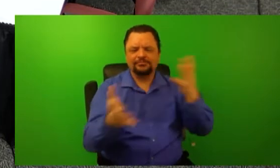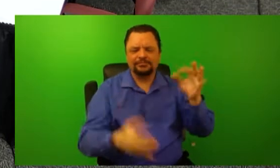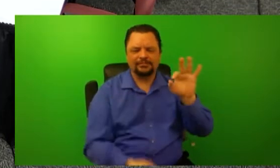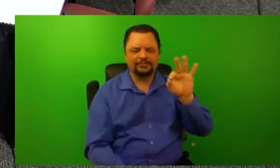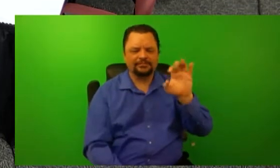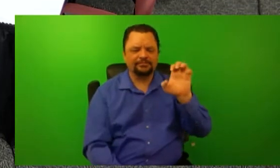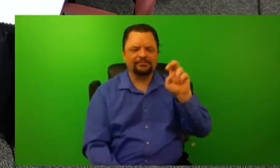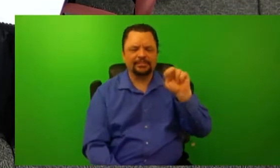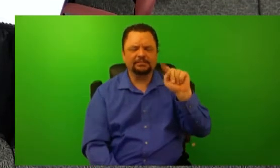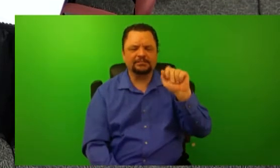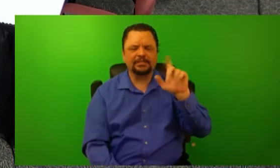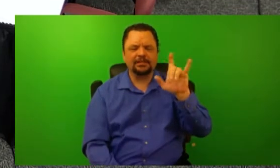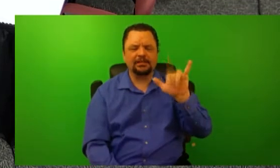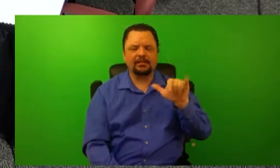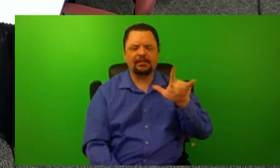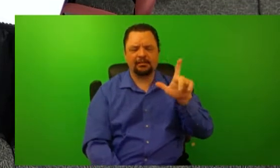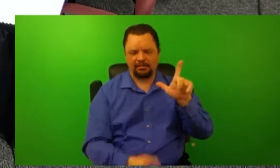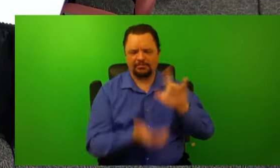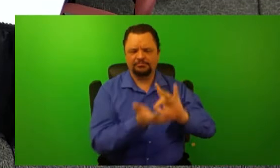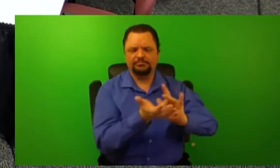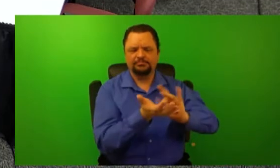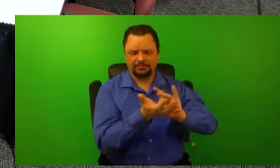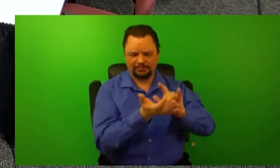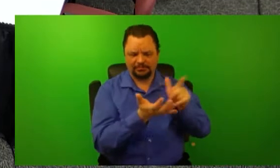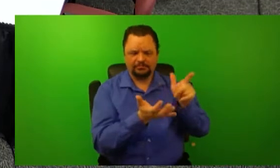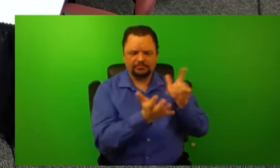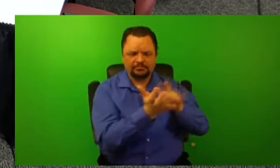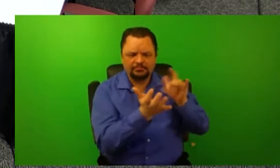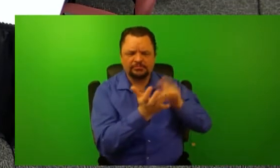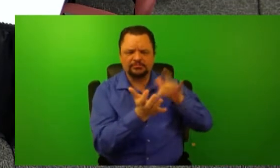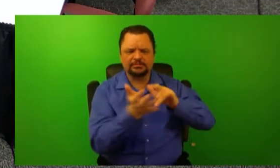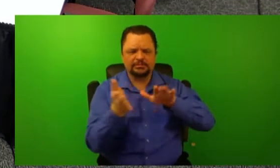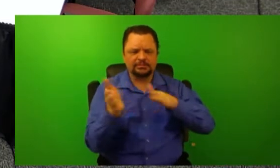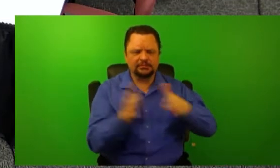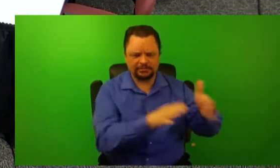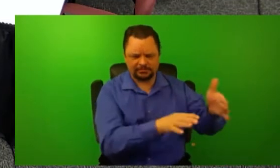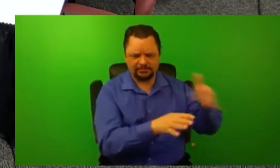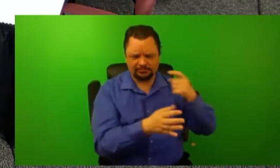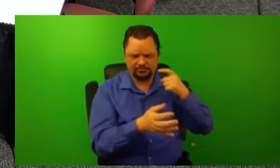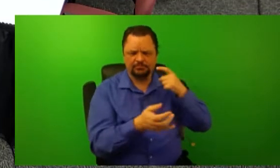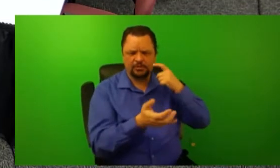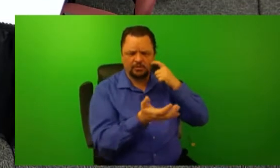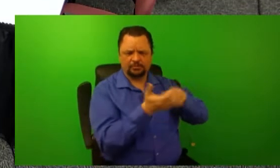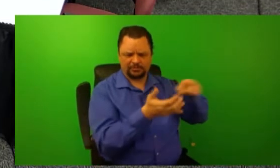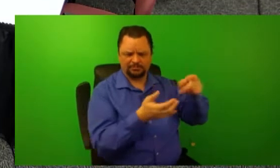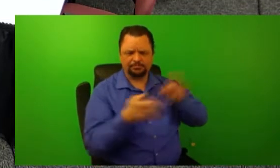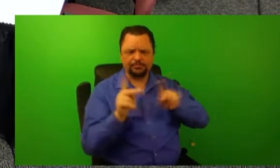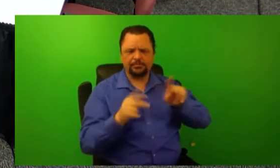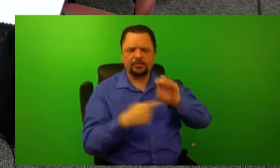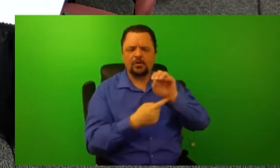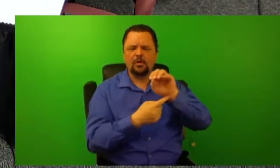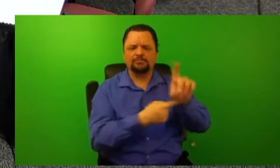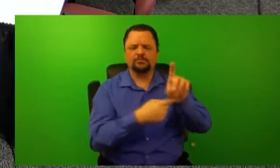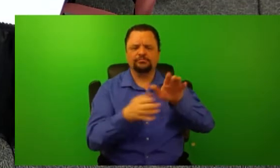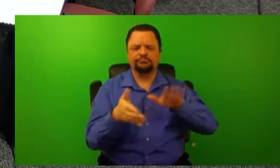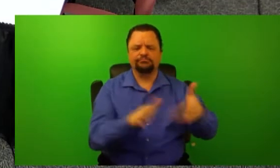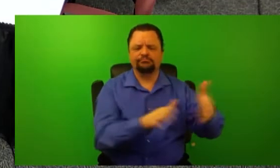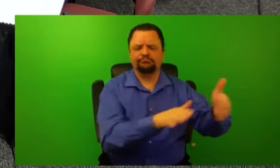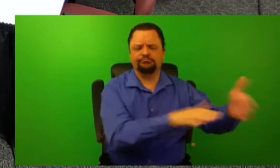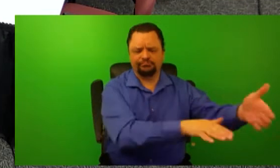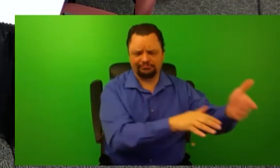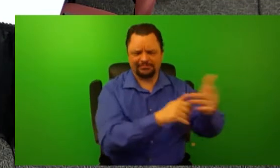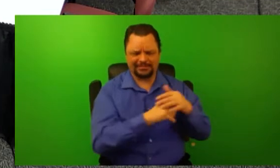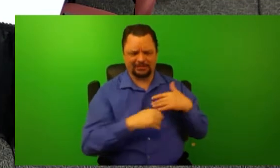overdose deaths are extremely concerning. I I know there's been discussions and efforts on changing some bills